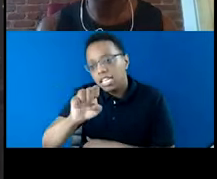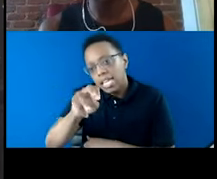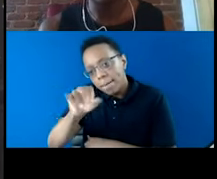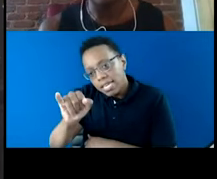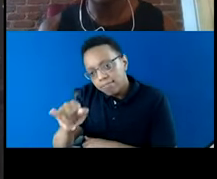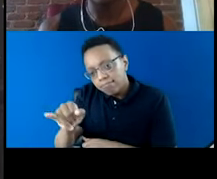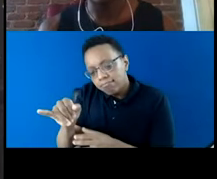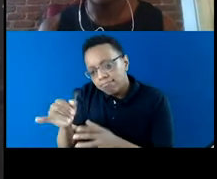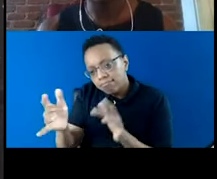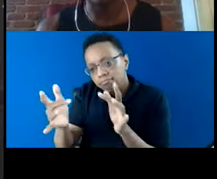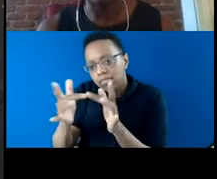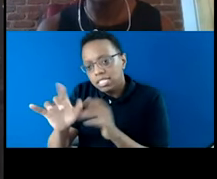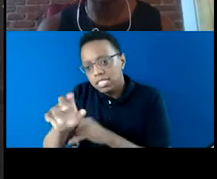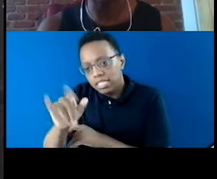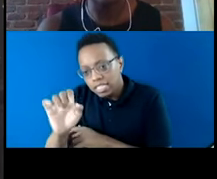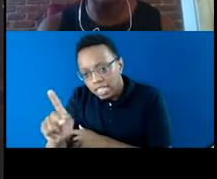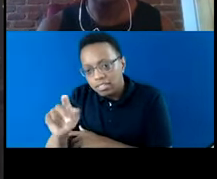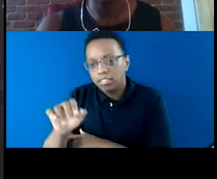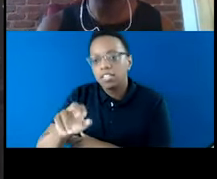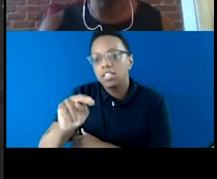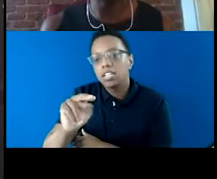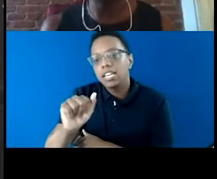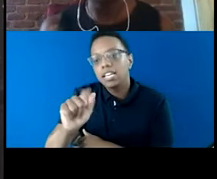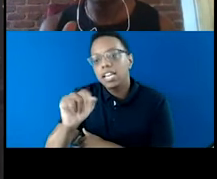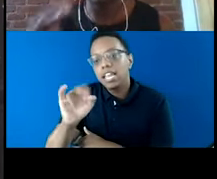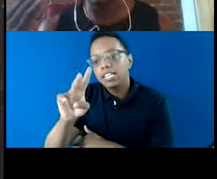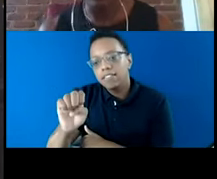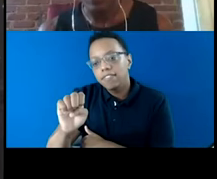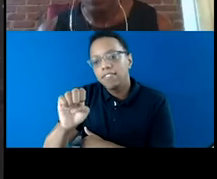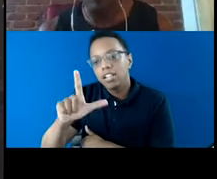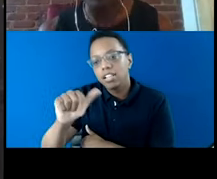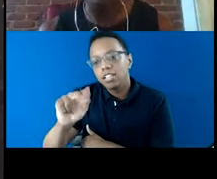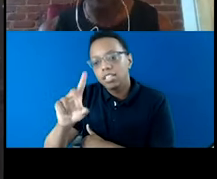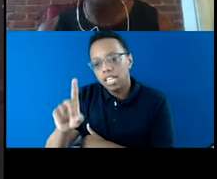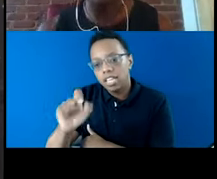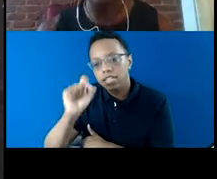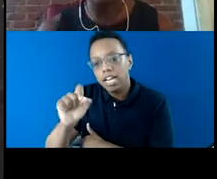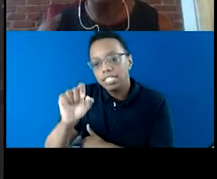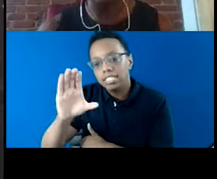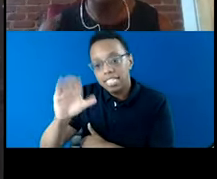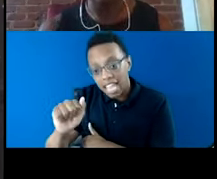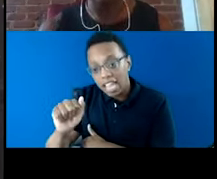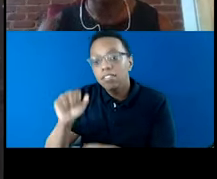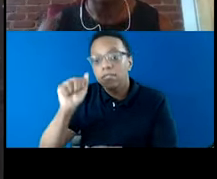here. If you go to that link, nativeland.ca, you can, with a certain amount of